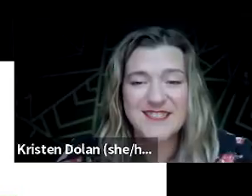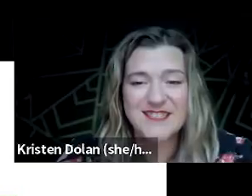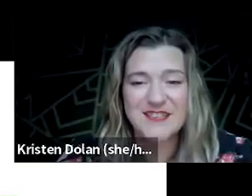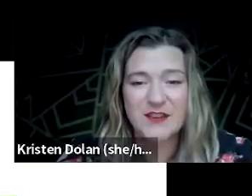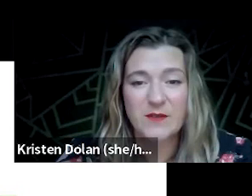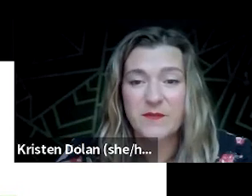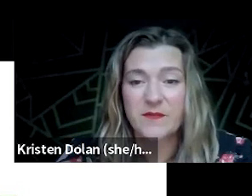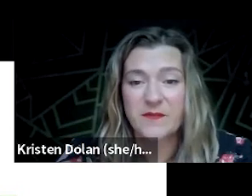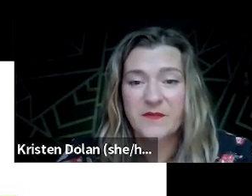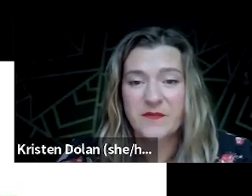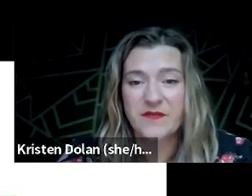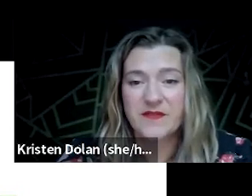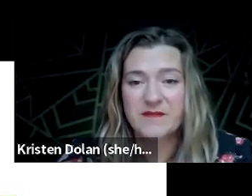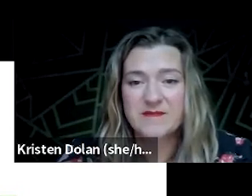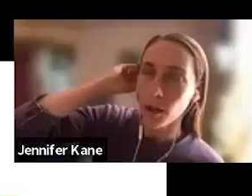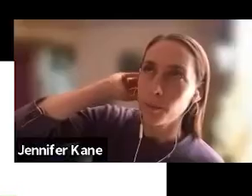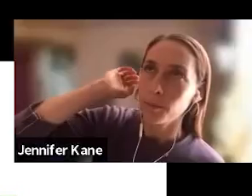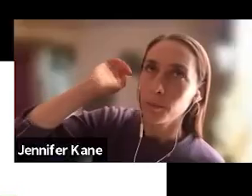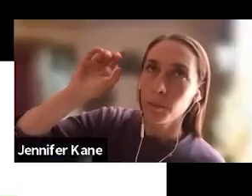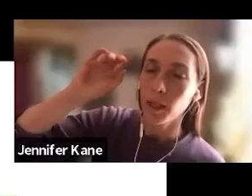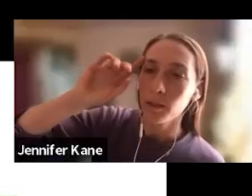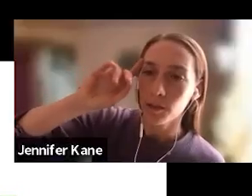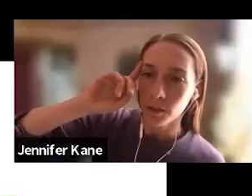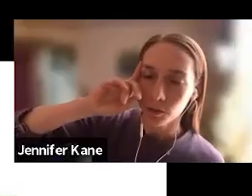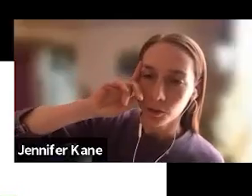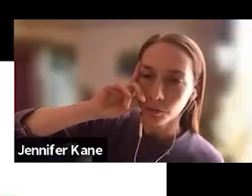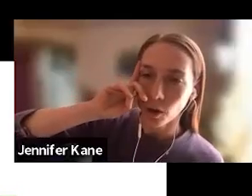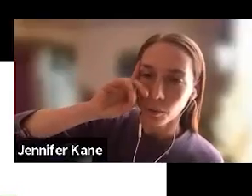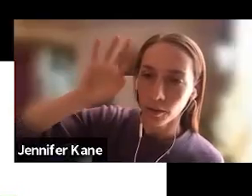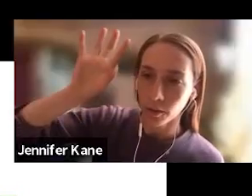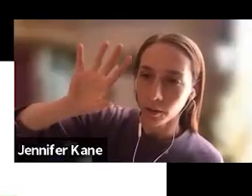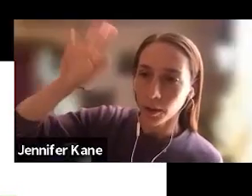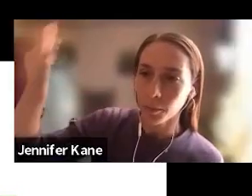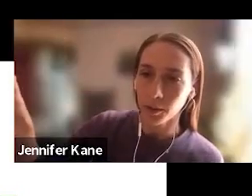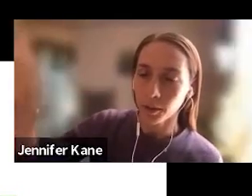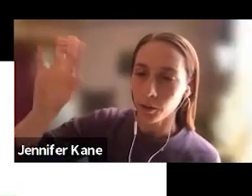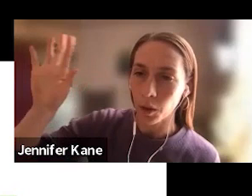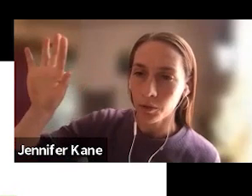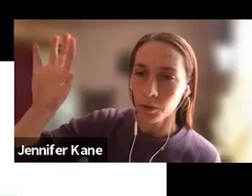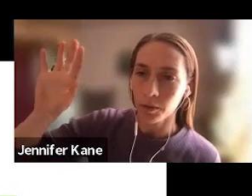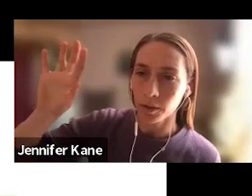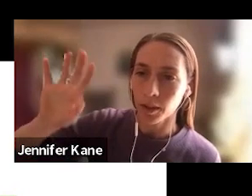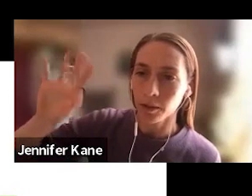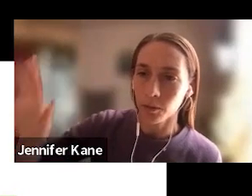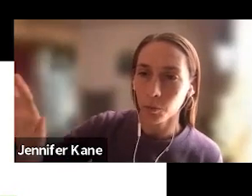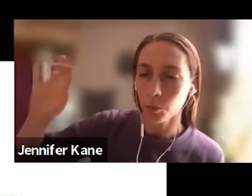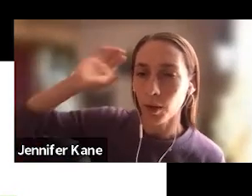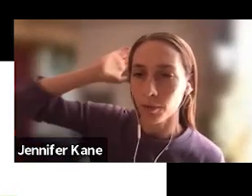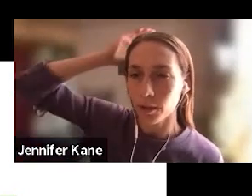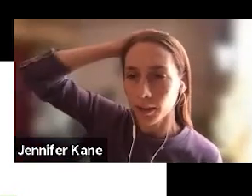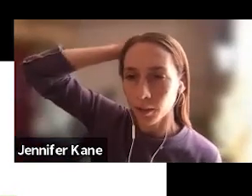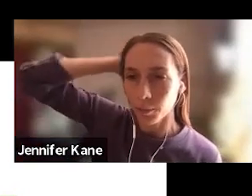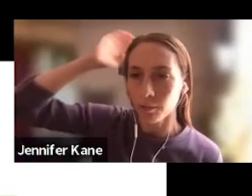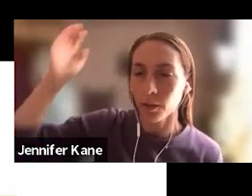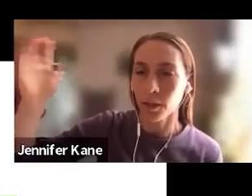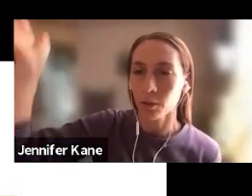Jessica has one thing to add to that too, just it does need to fall within the grant period as well. So this, again,